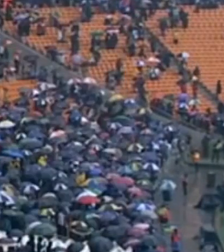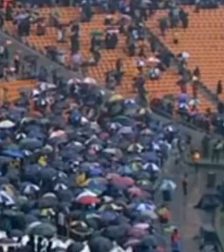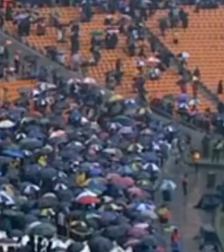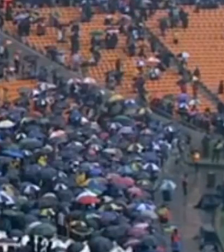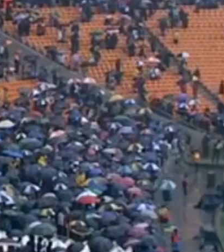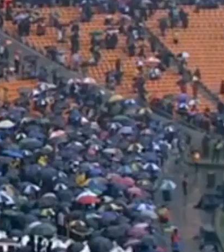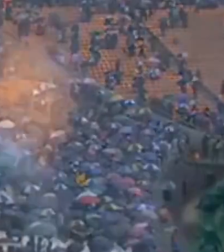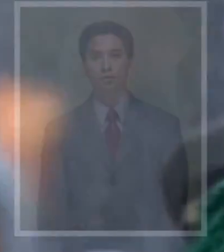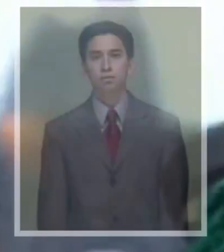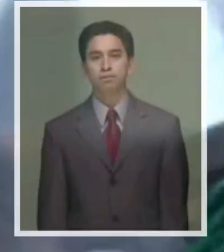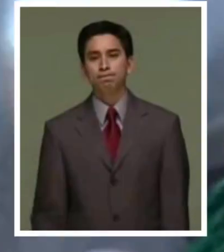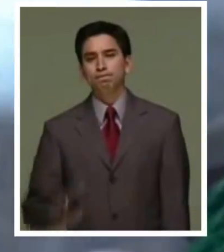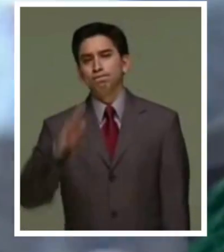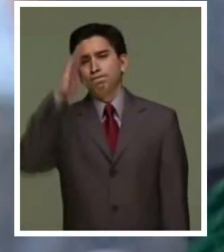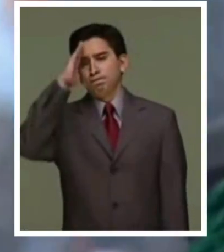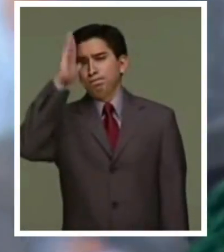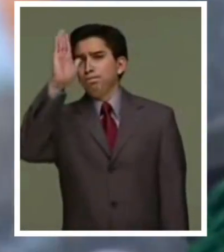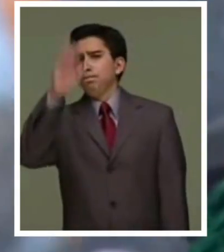Instead,